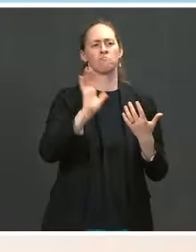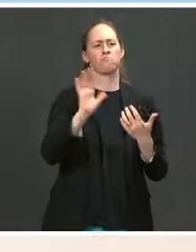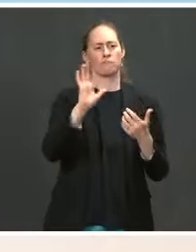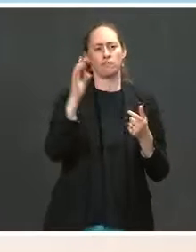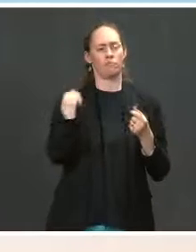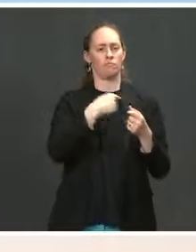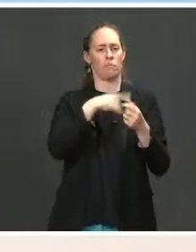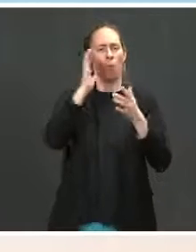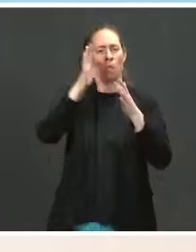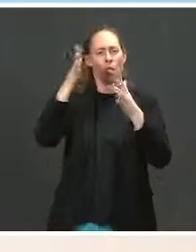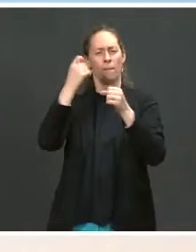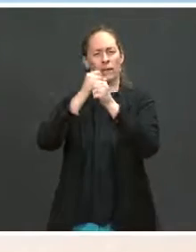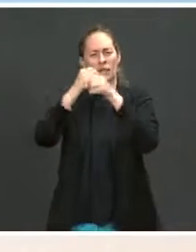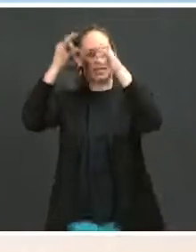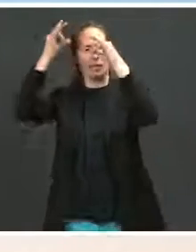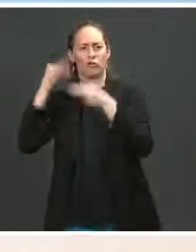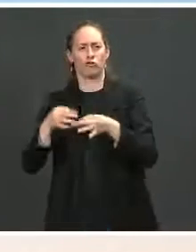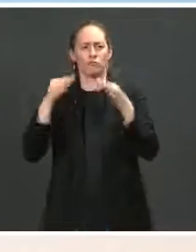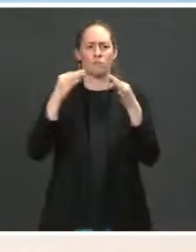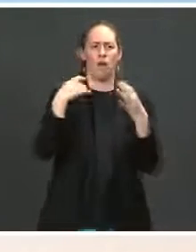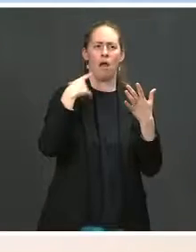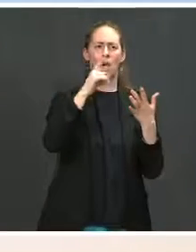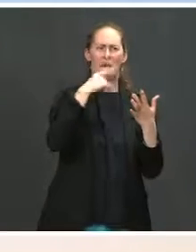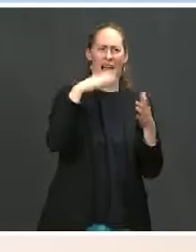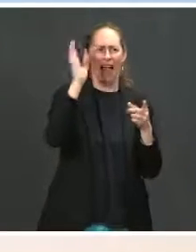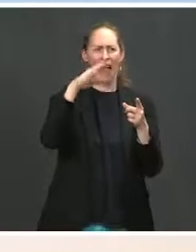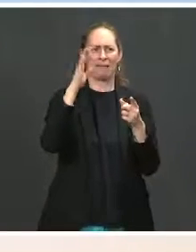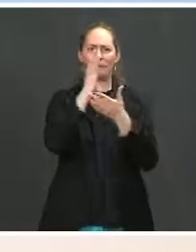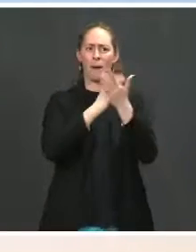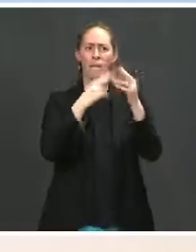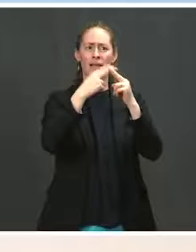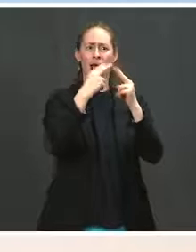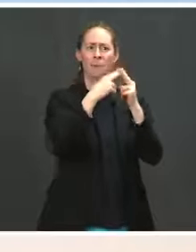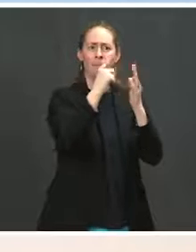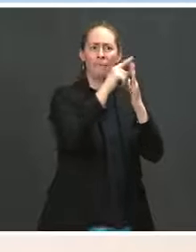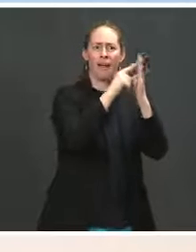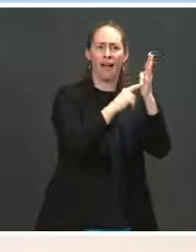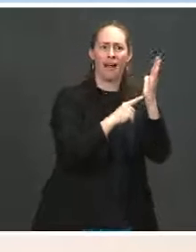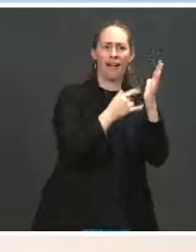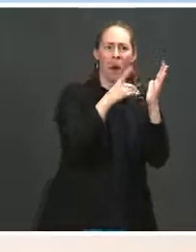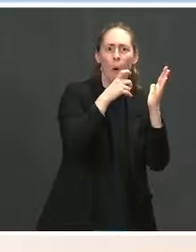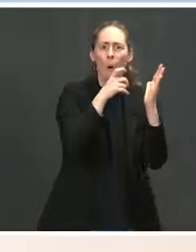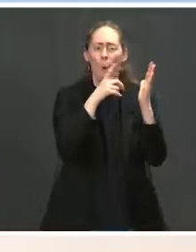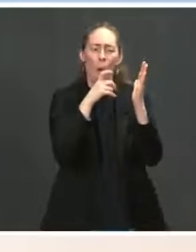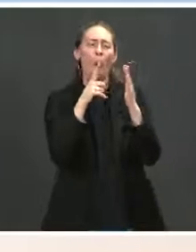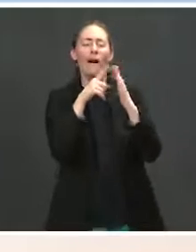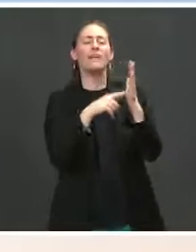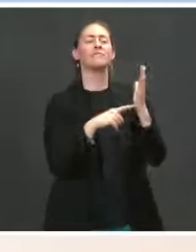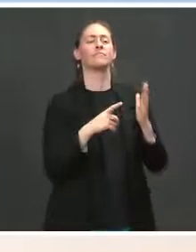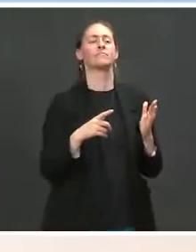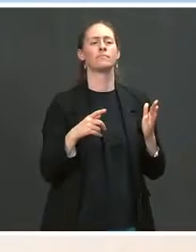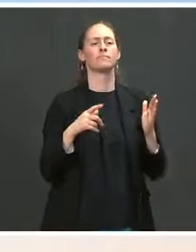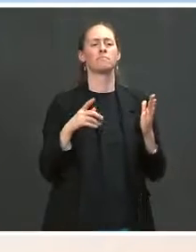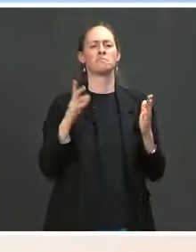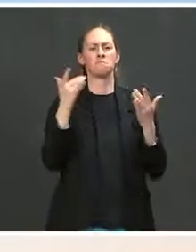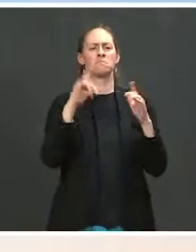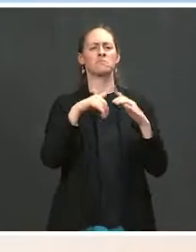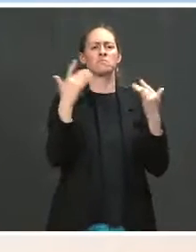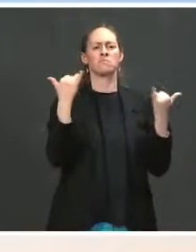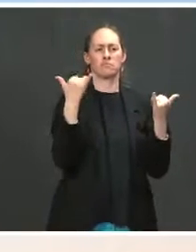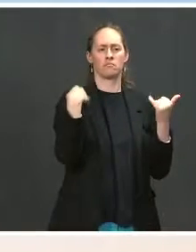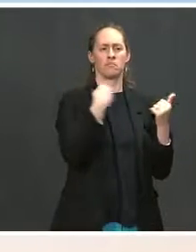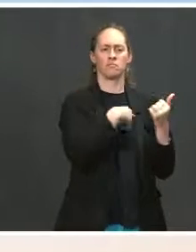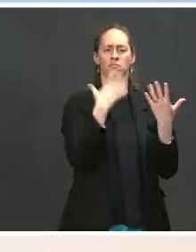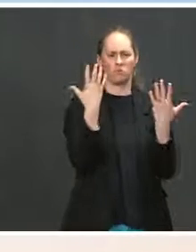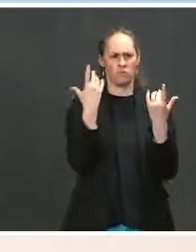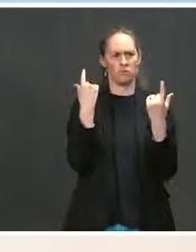be a form of torture for the people who are on those lists in some way. But we are moving forward, the president's starting to make some decisions